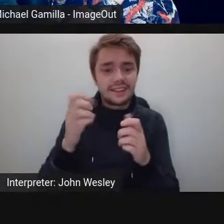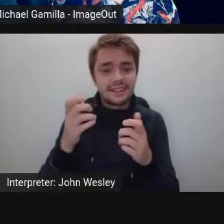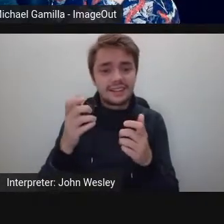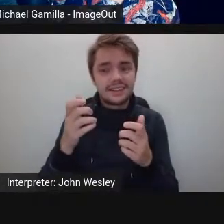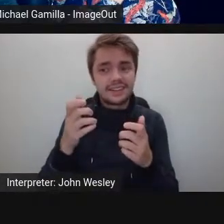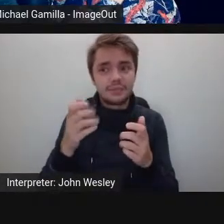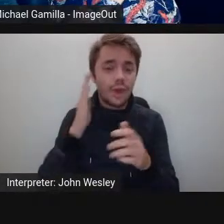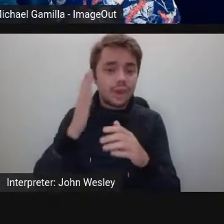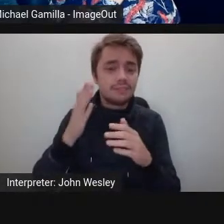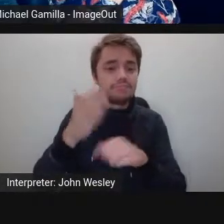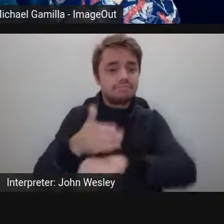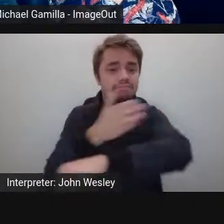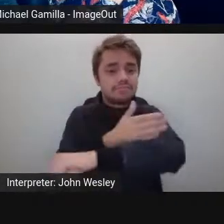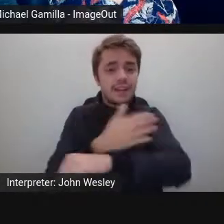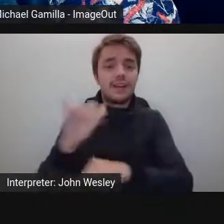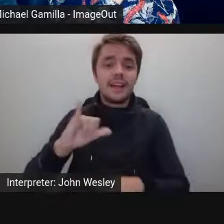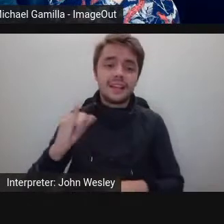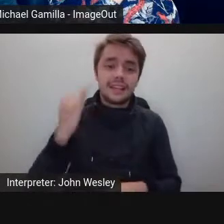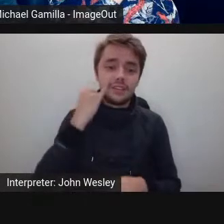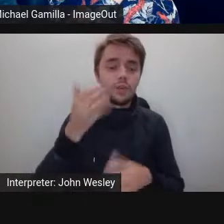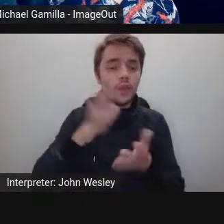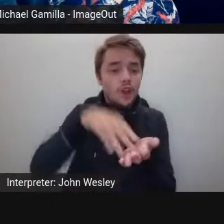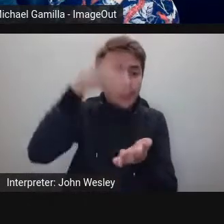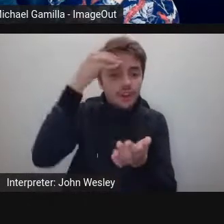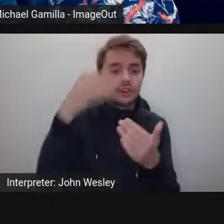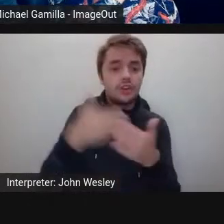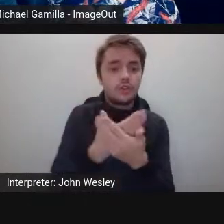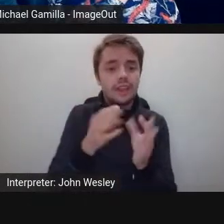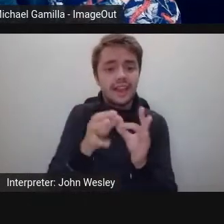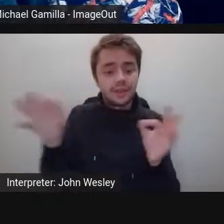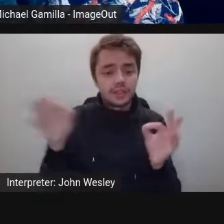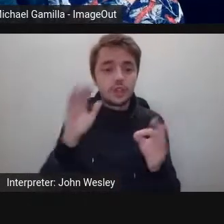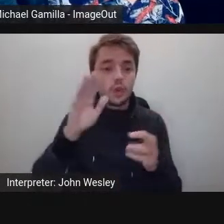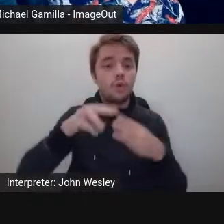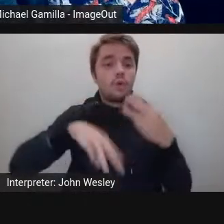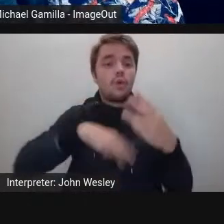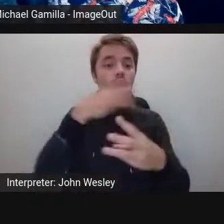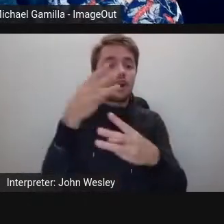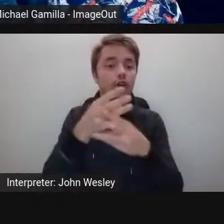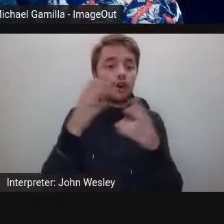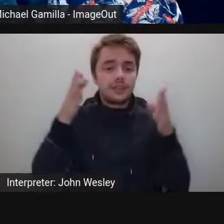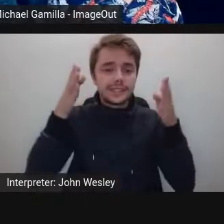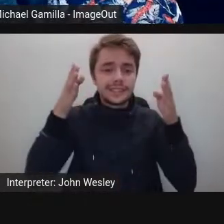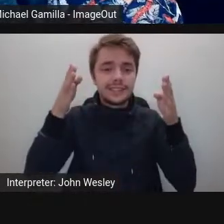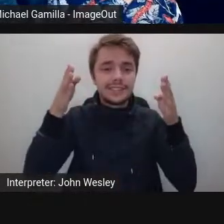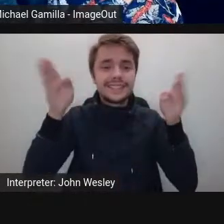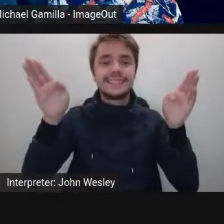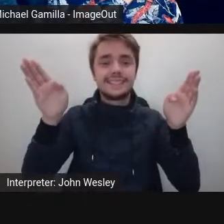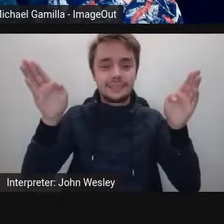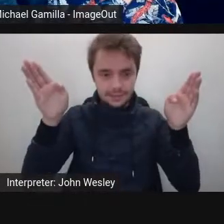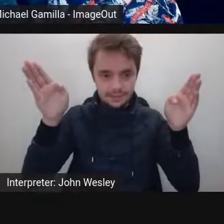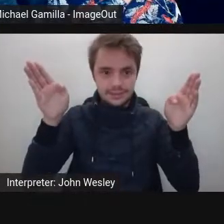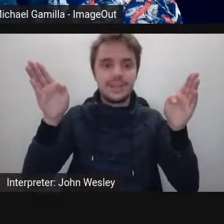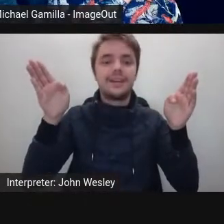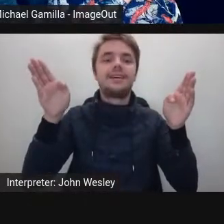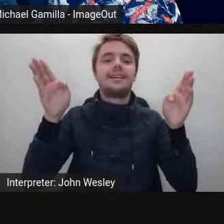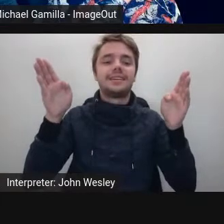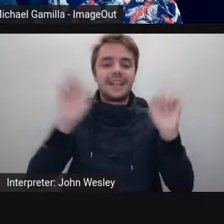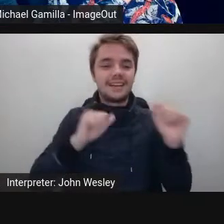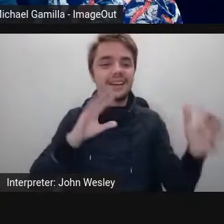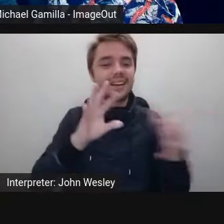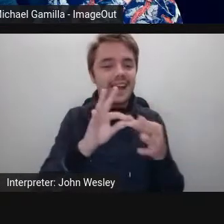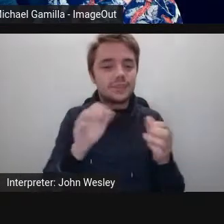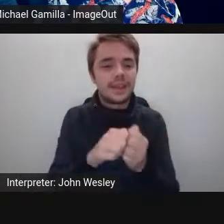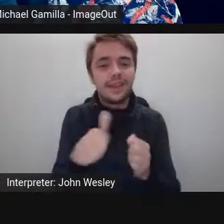expanding points of view, your world. You are able to connect with other people, with